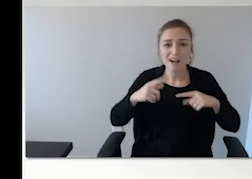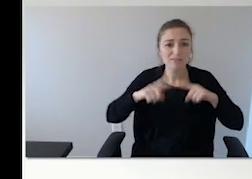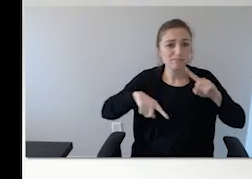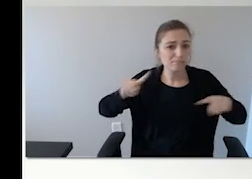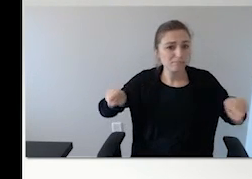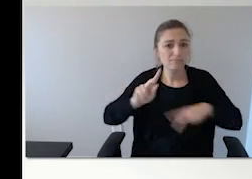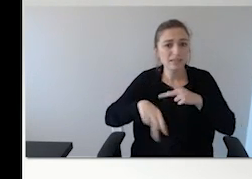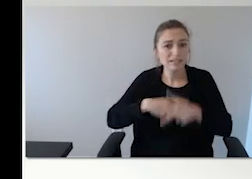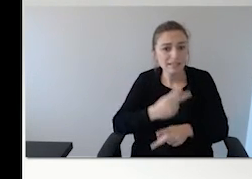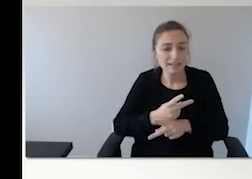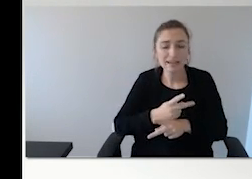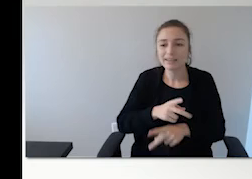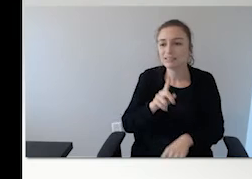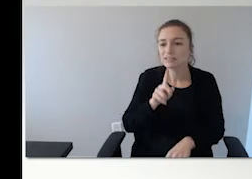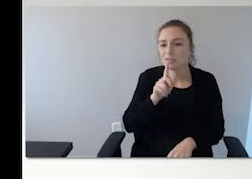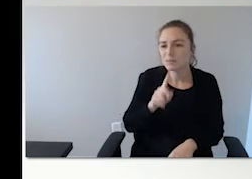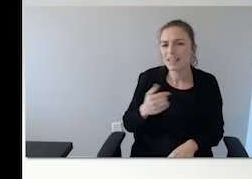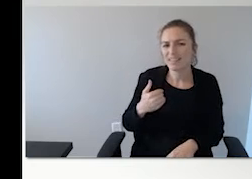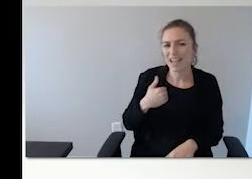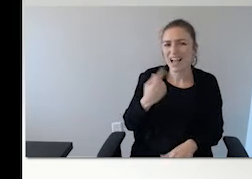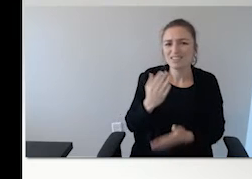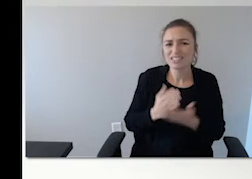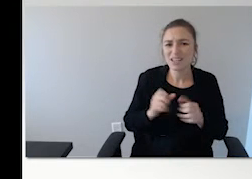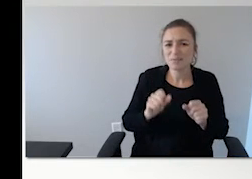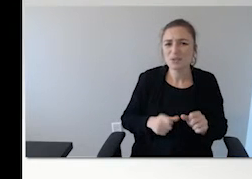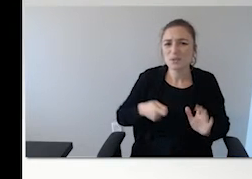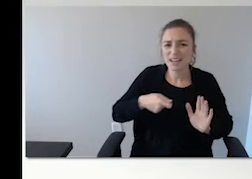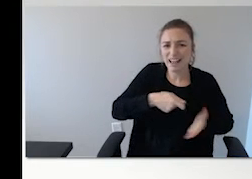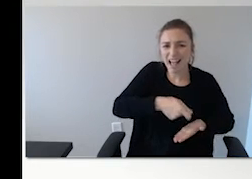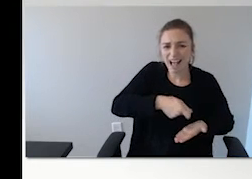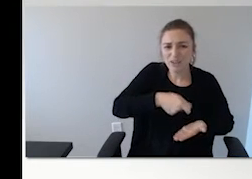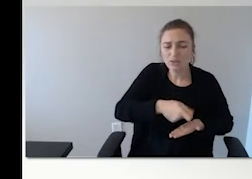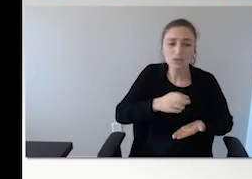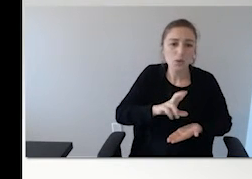I just didn't know how they would hold up in the laundry, so I didn't really go that route.